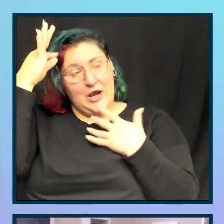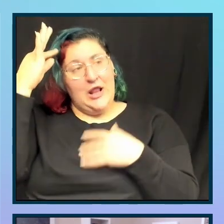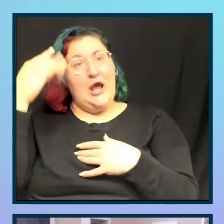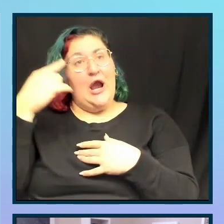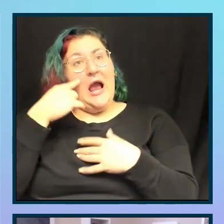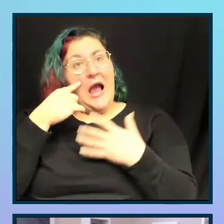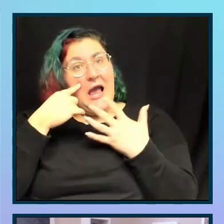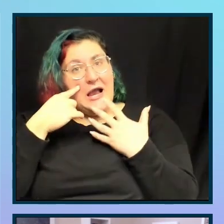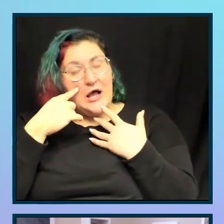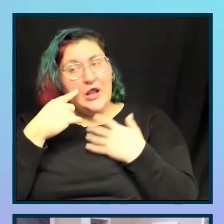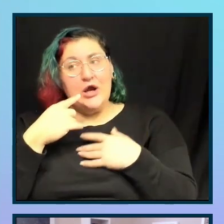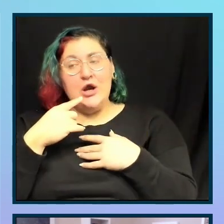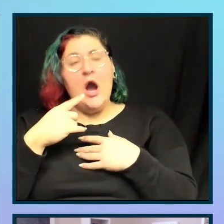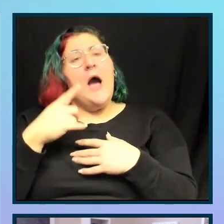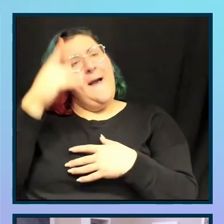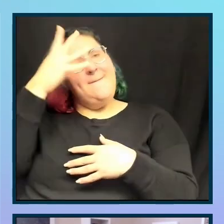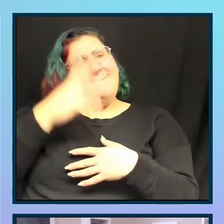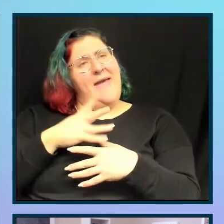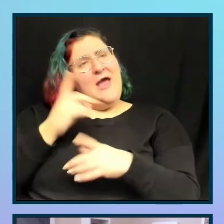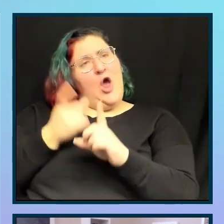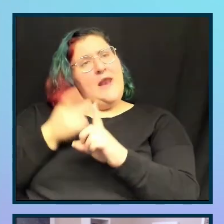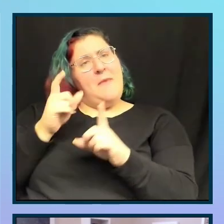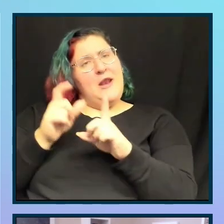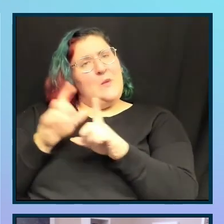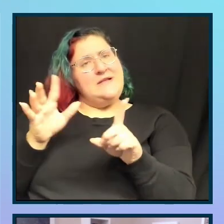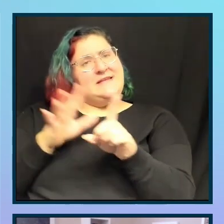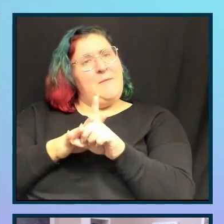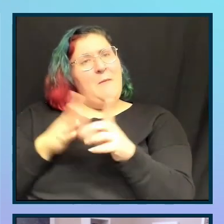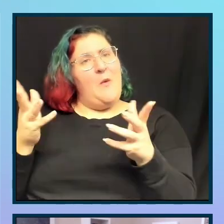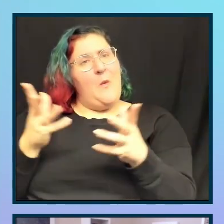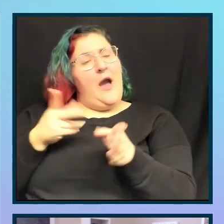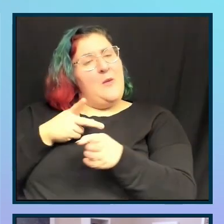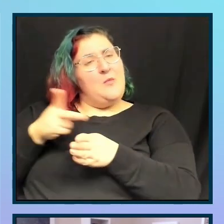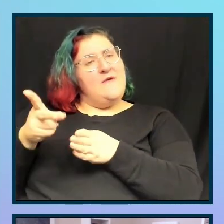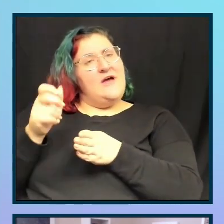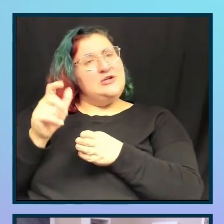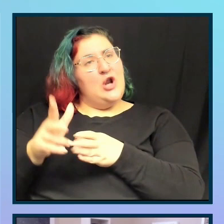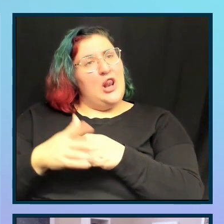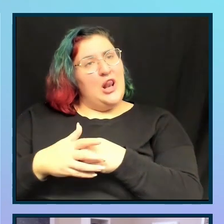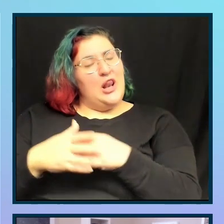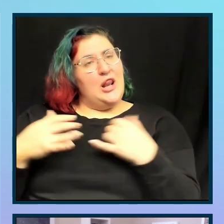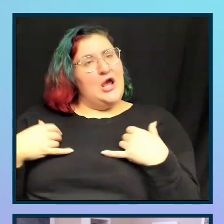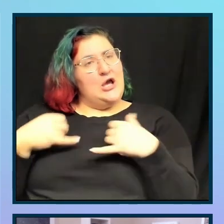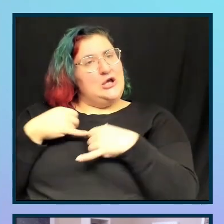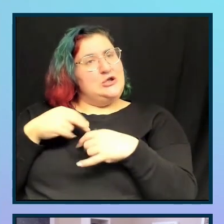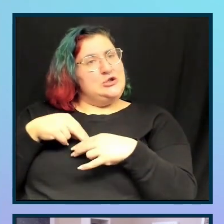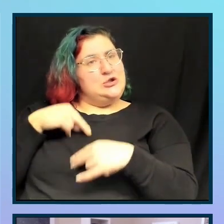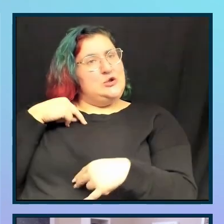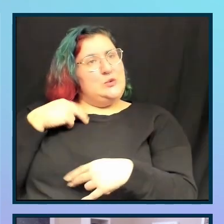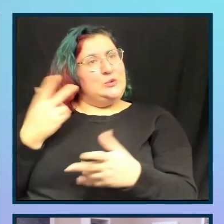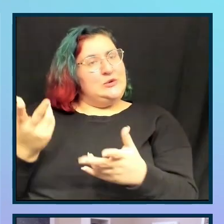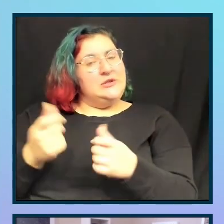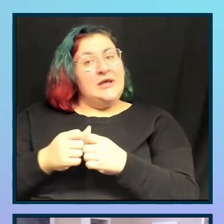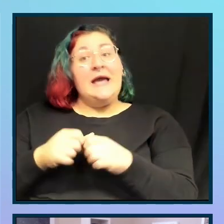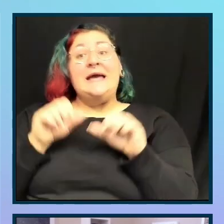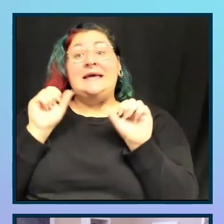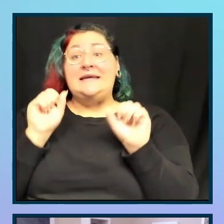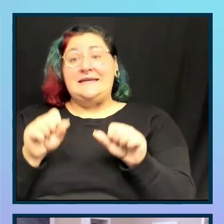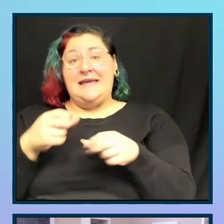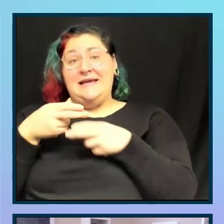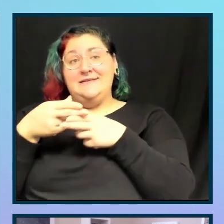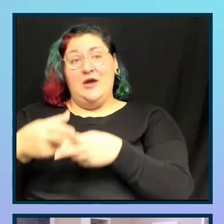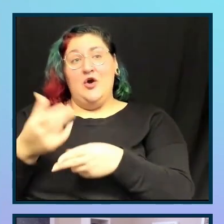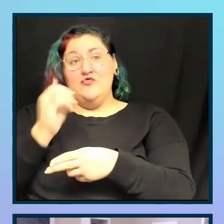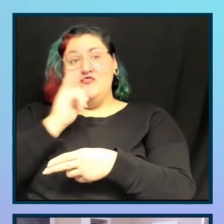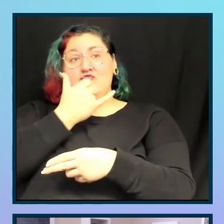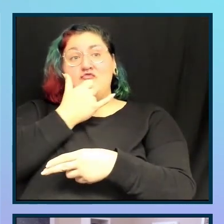get words like professional, wearing a suit, and so on. Of course, AI can misgender many individuals because a lot of our AI systems